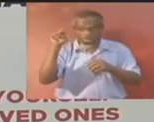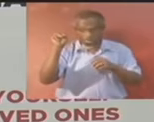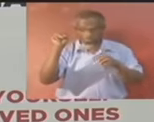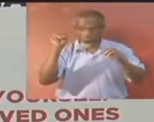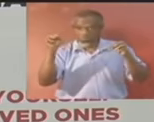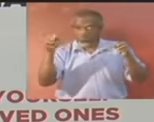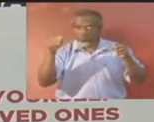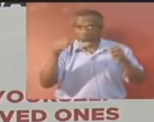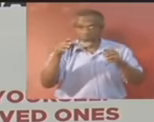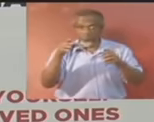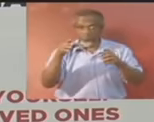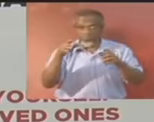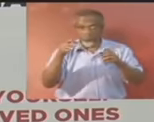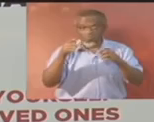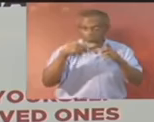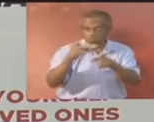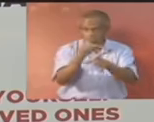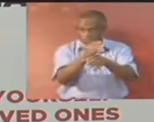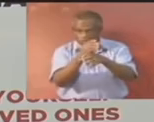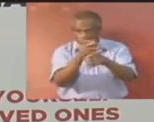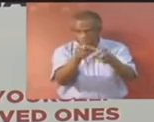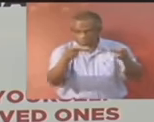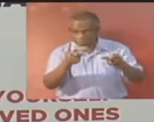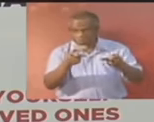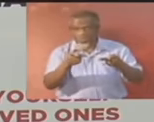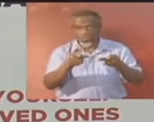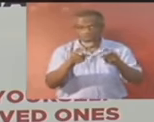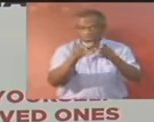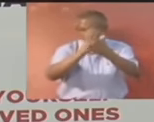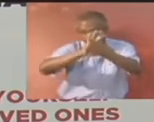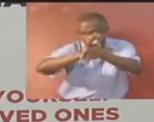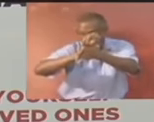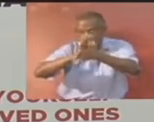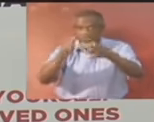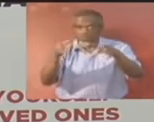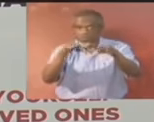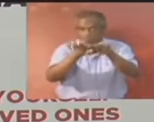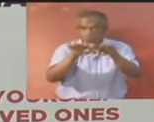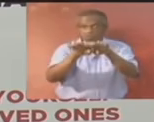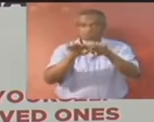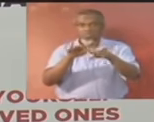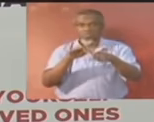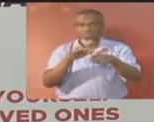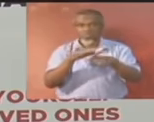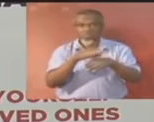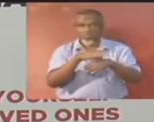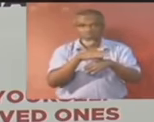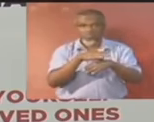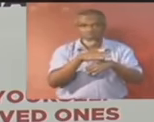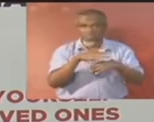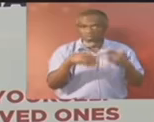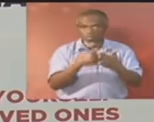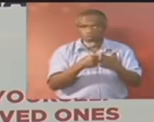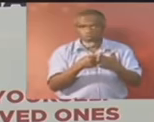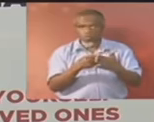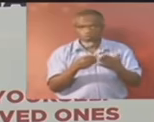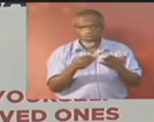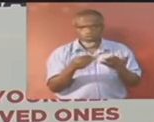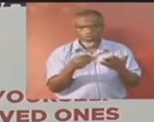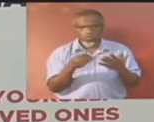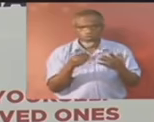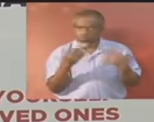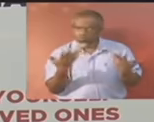service, casinos, cinemas and theaters are now closed, and the closure of all boat tours.